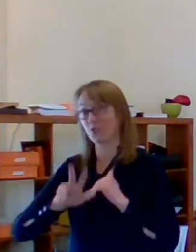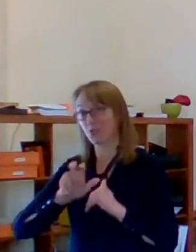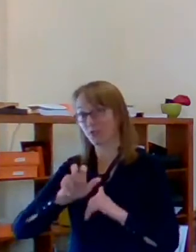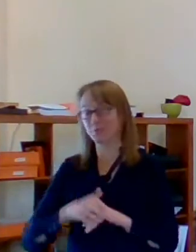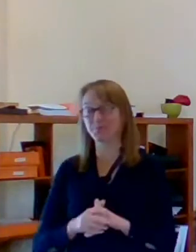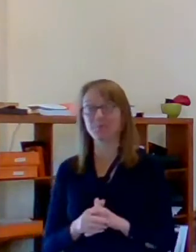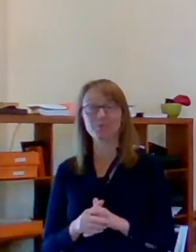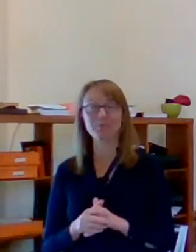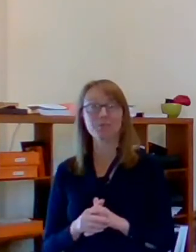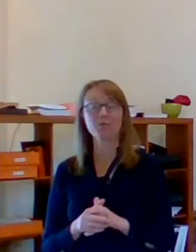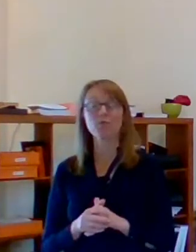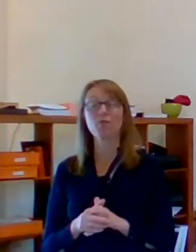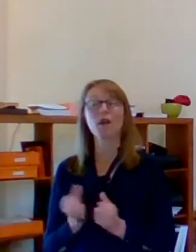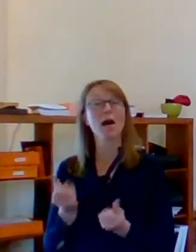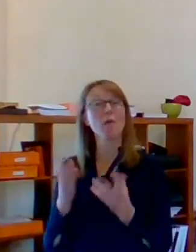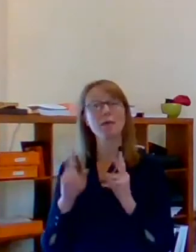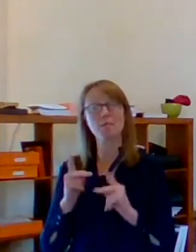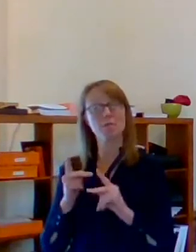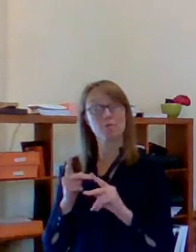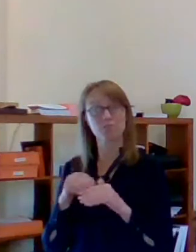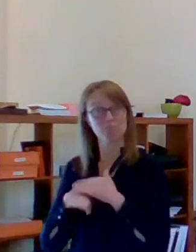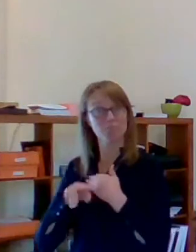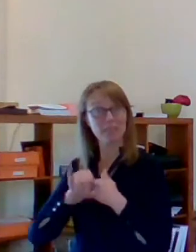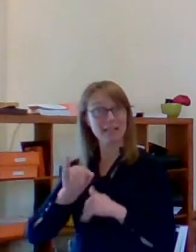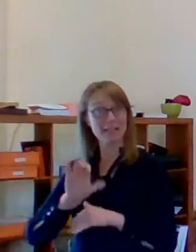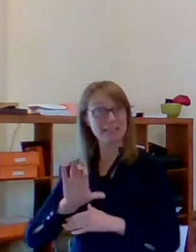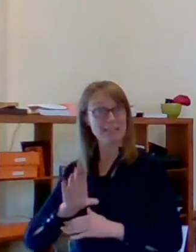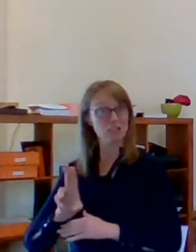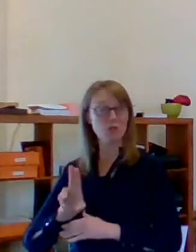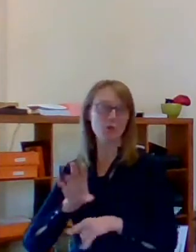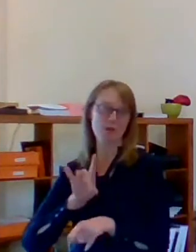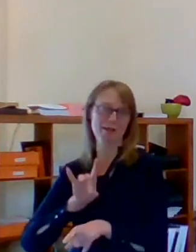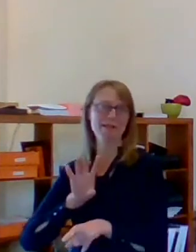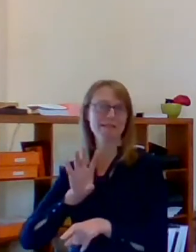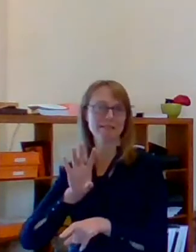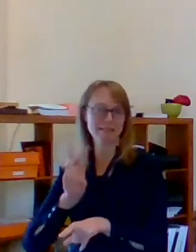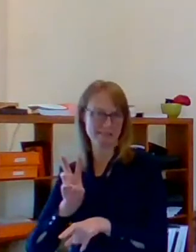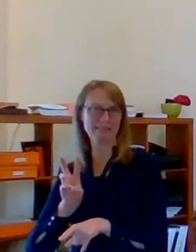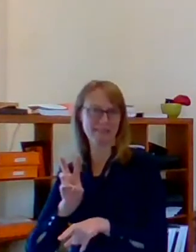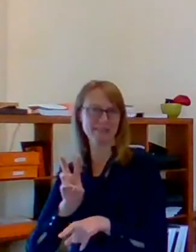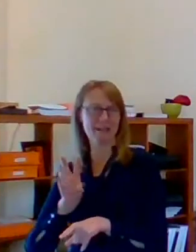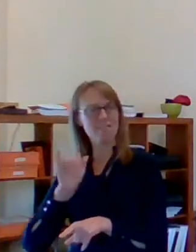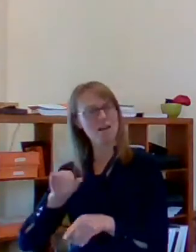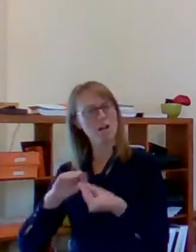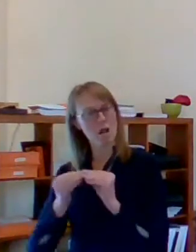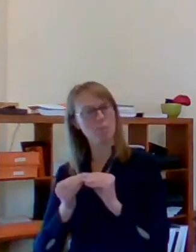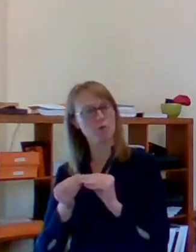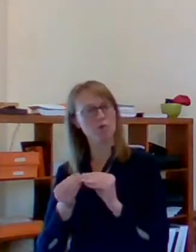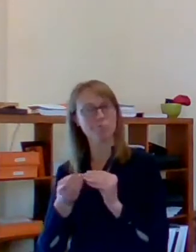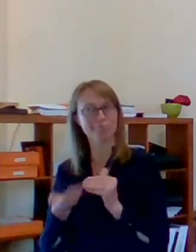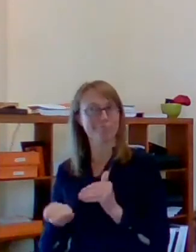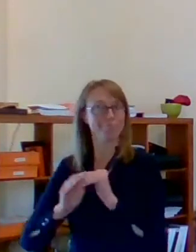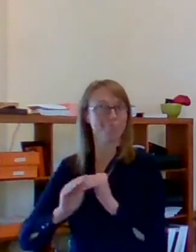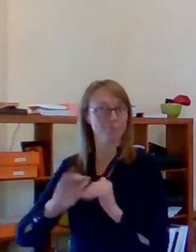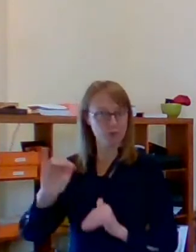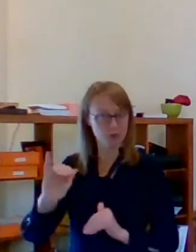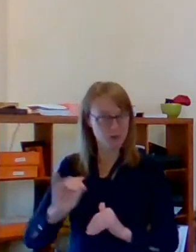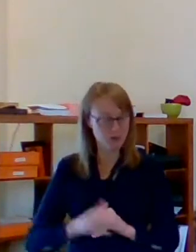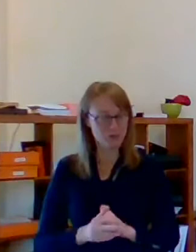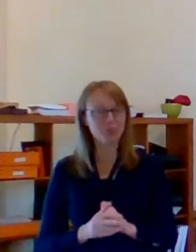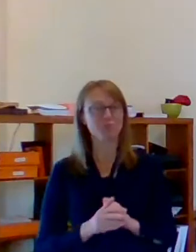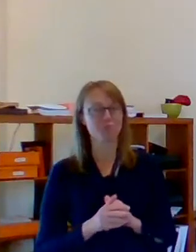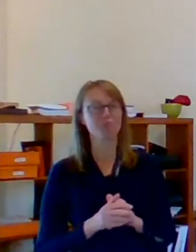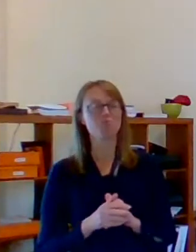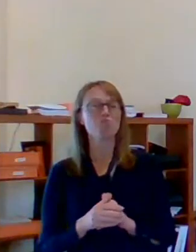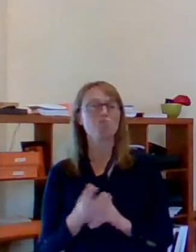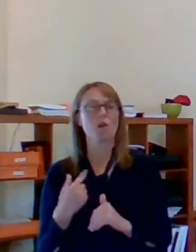86 people in the ICU. That's a bit higher number than we have been having. We had been